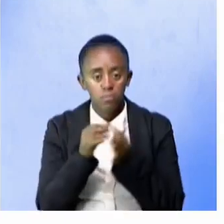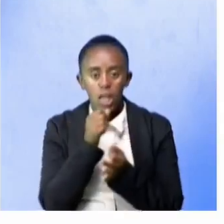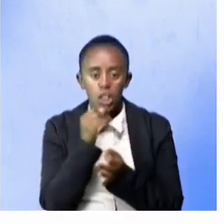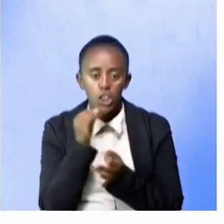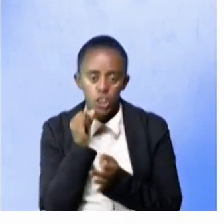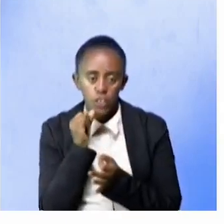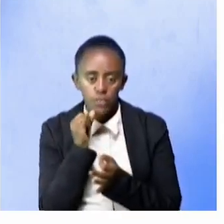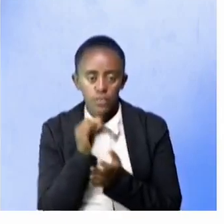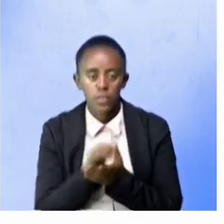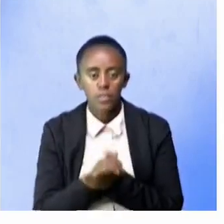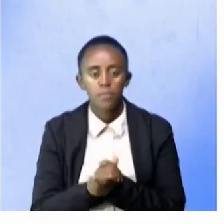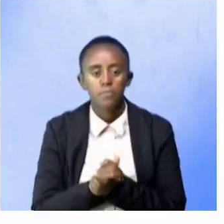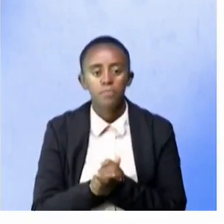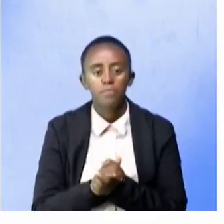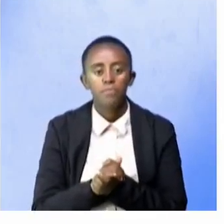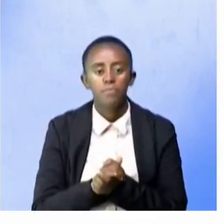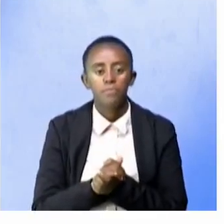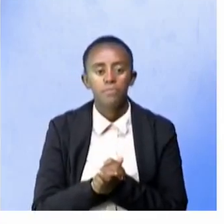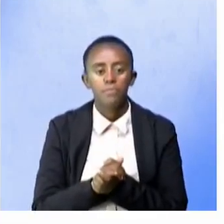adjectives.